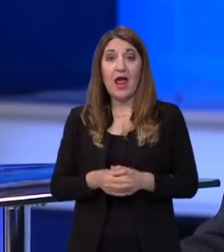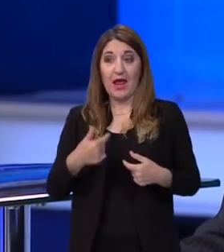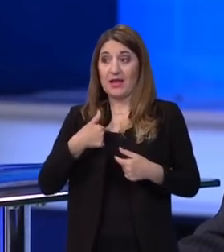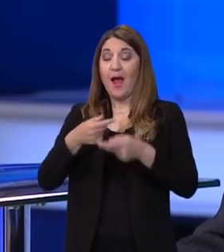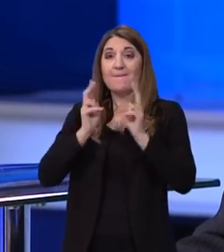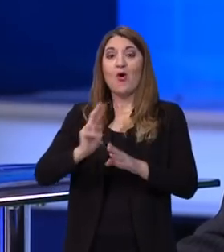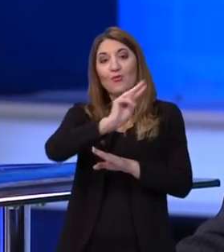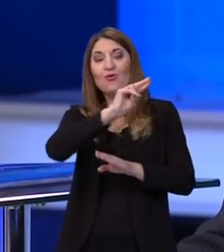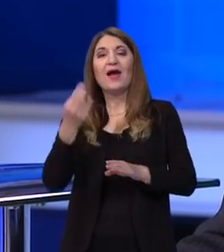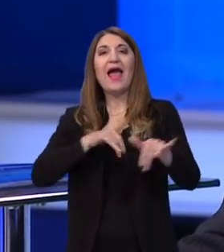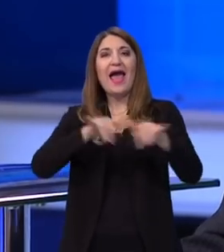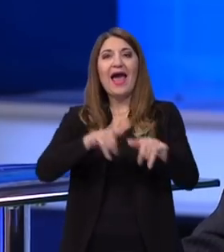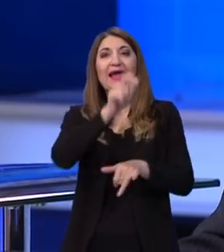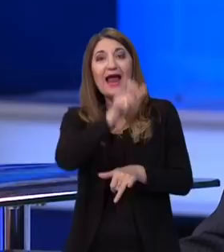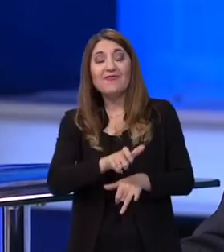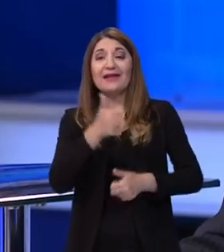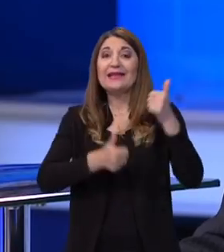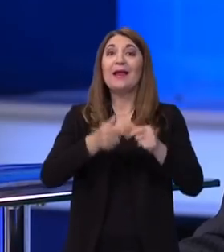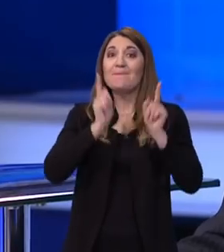this. I